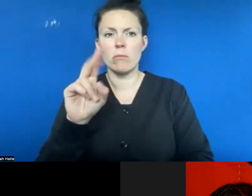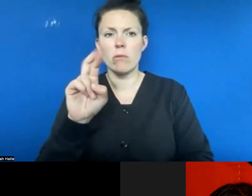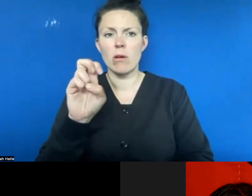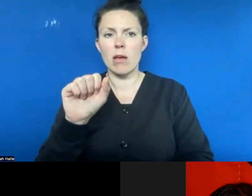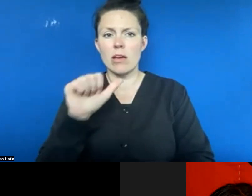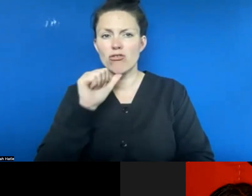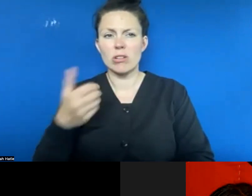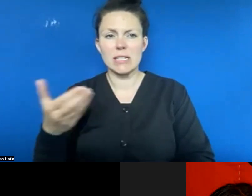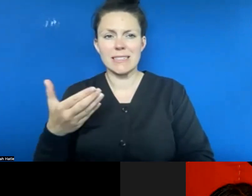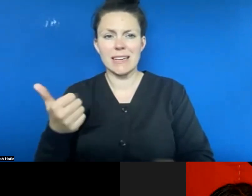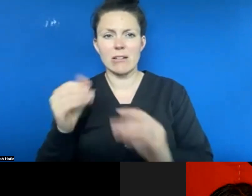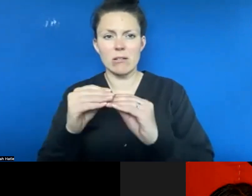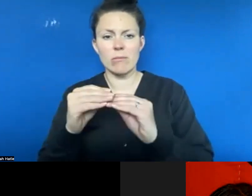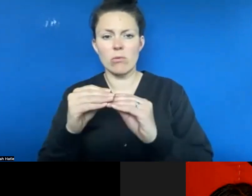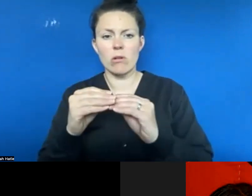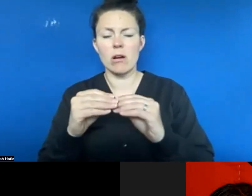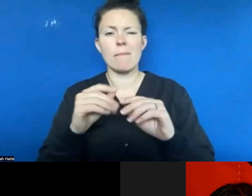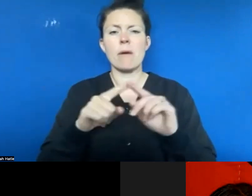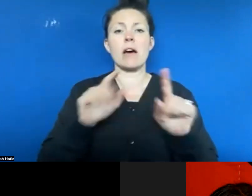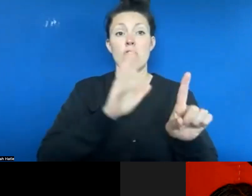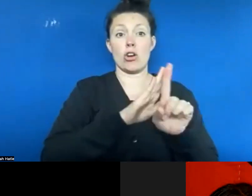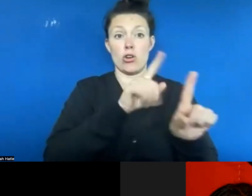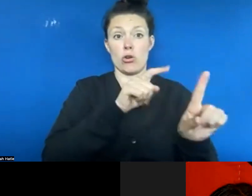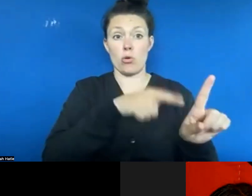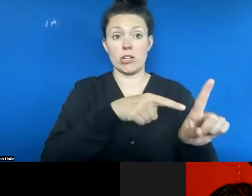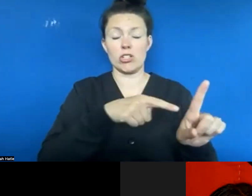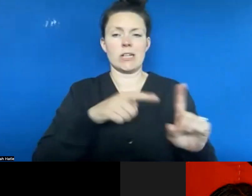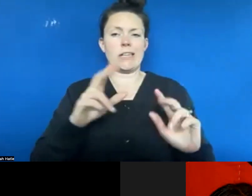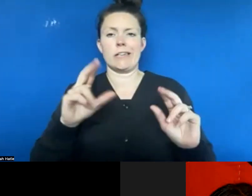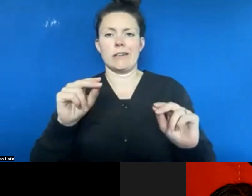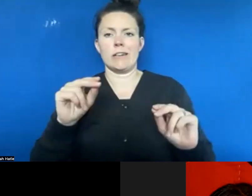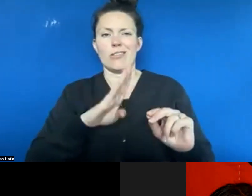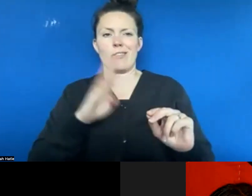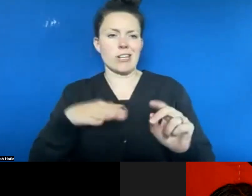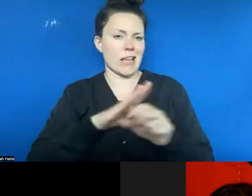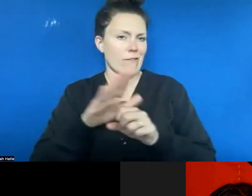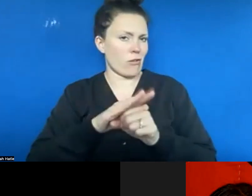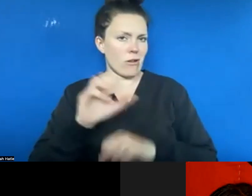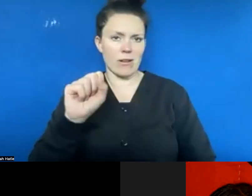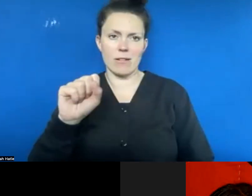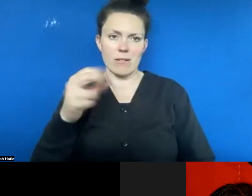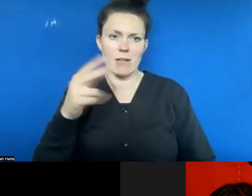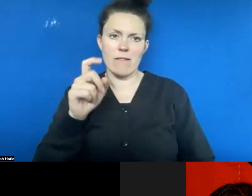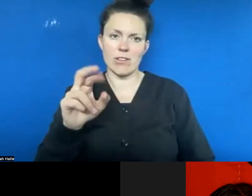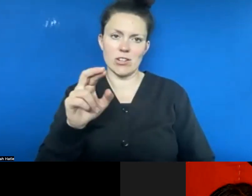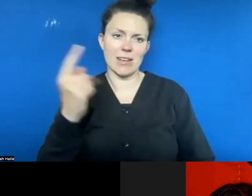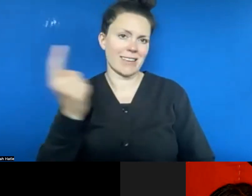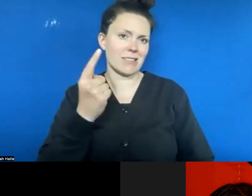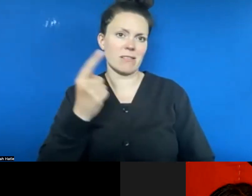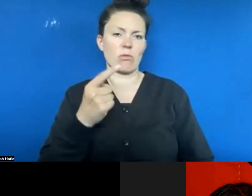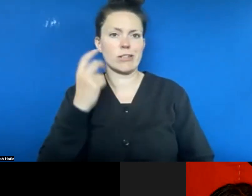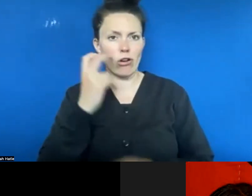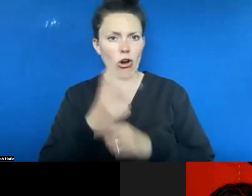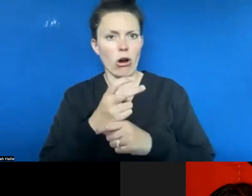think there's ever enough shelter space to meet the demand, right? It's always tough to find a space for somebody. So